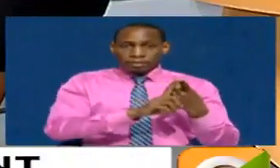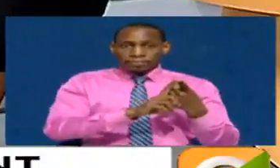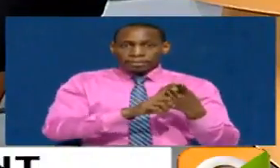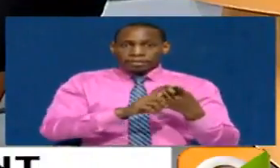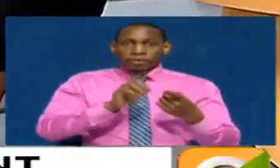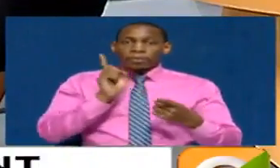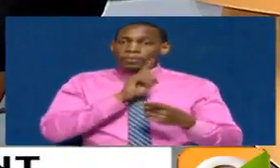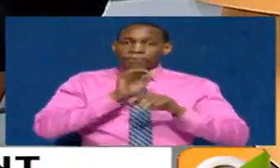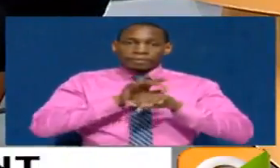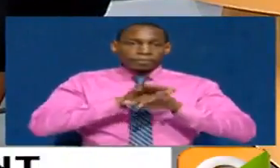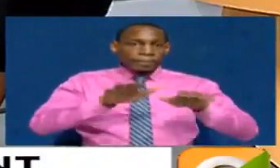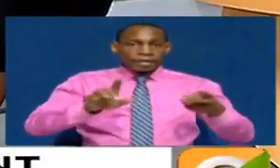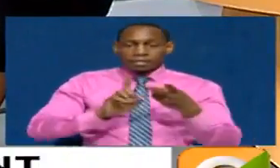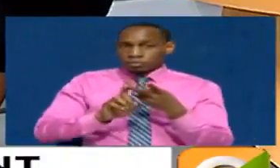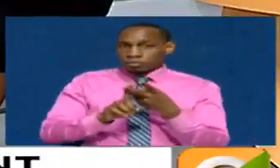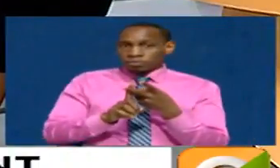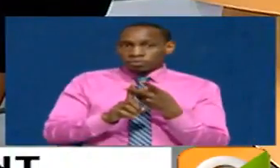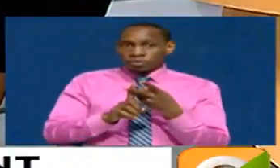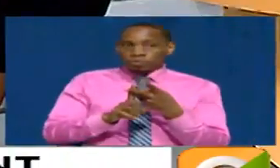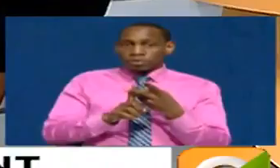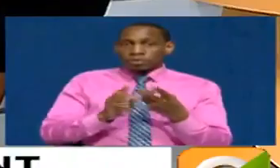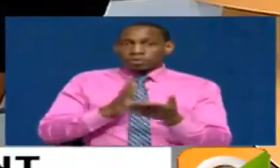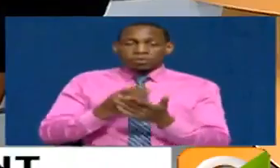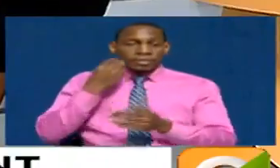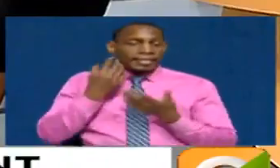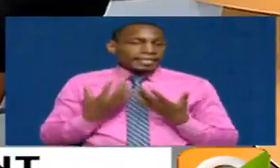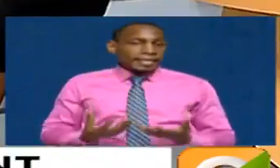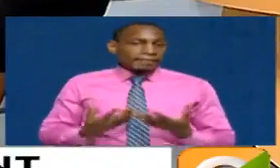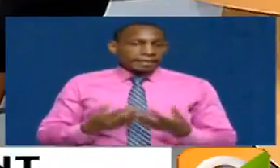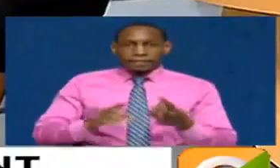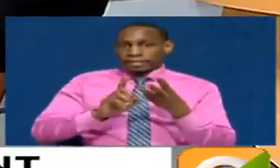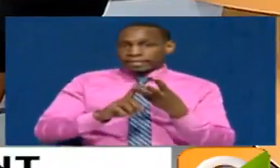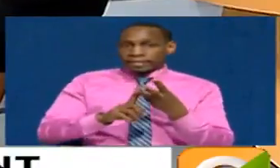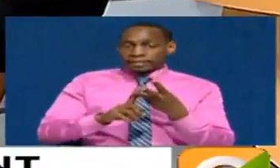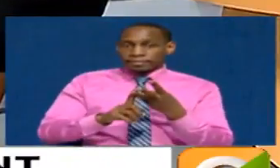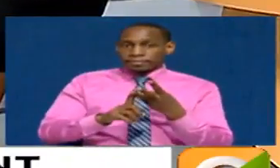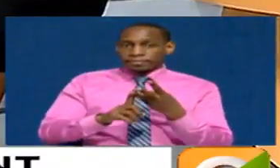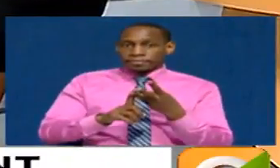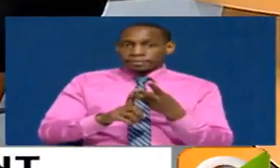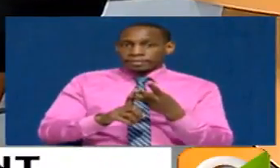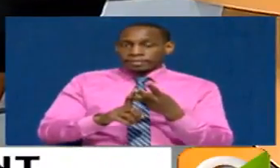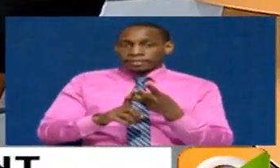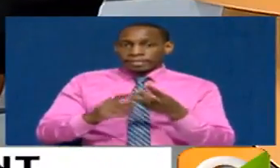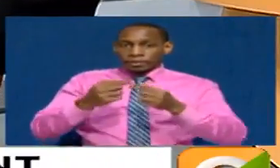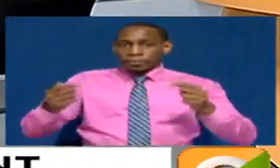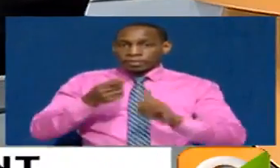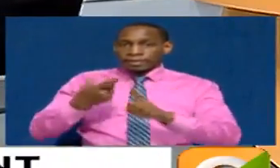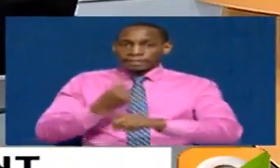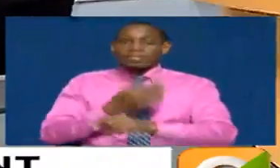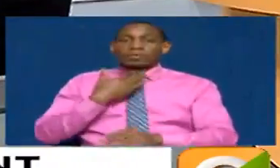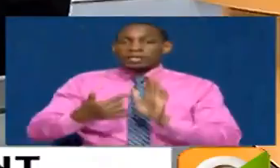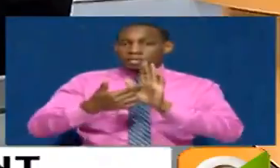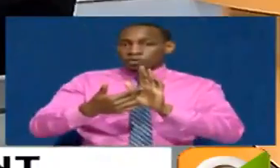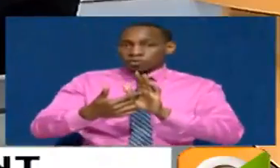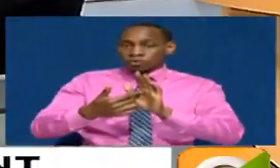higher transmissibility. 2, higher severity of the disease, and escape from vaccines. Now, I want to show you this